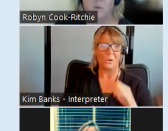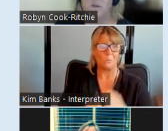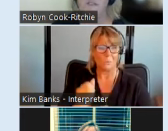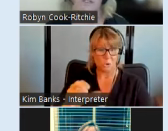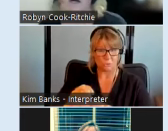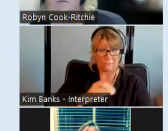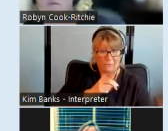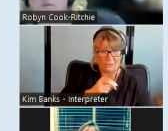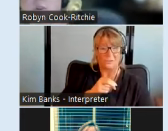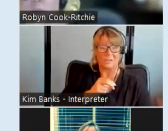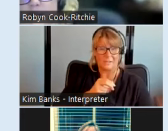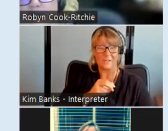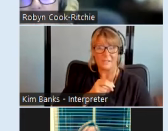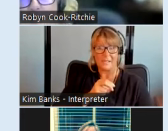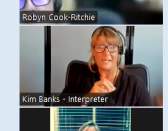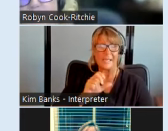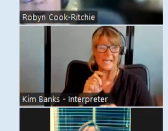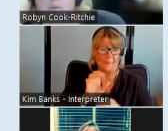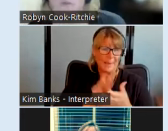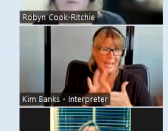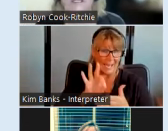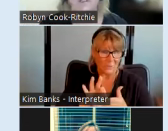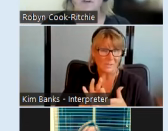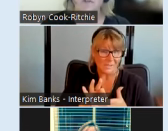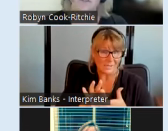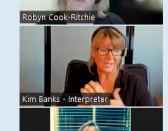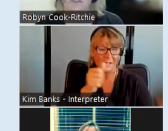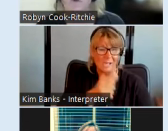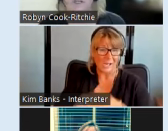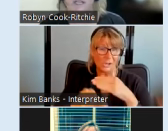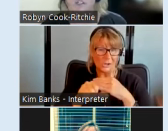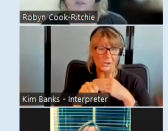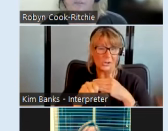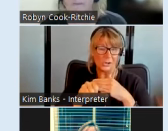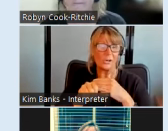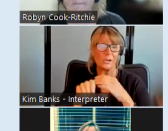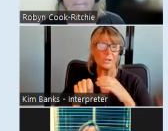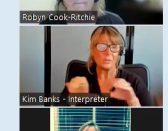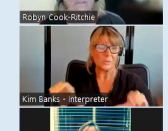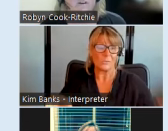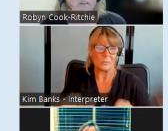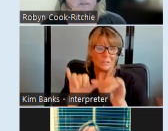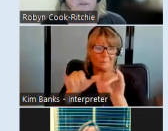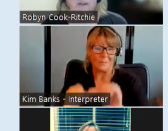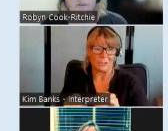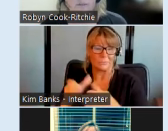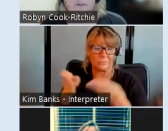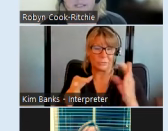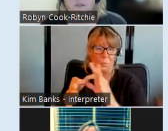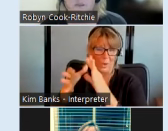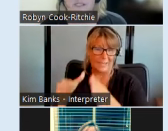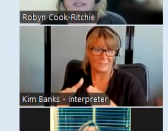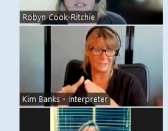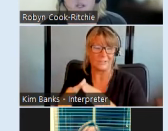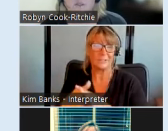count towards the performance management or the performance measure of service coordination. There are 3 referral